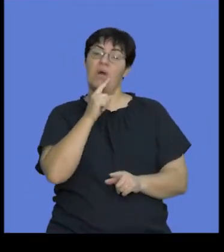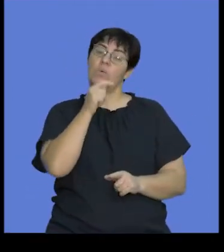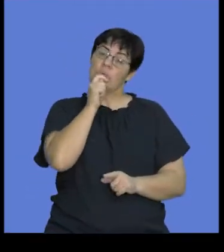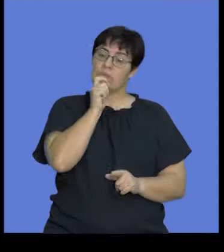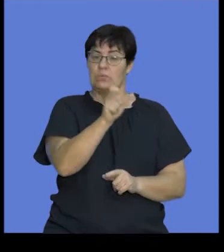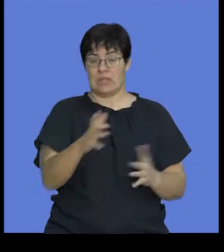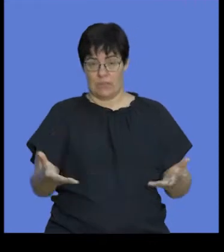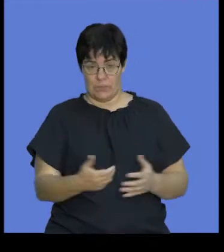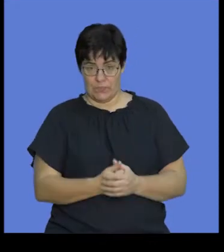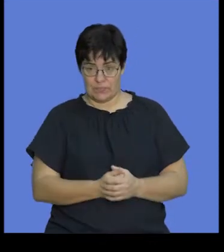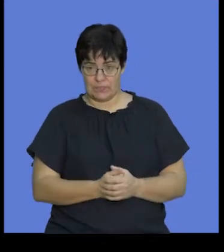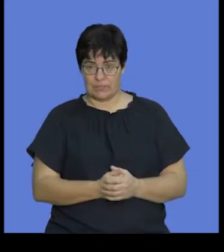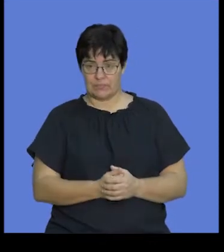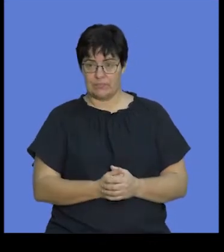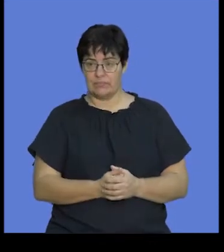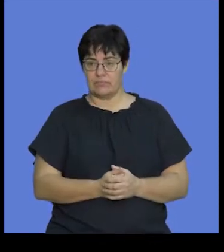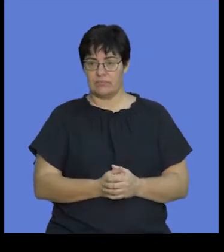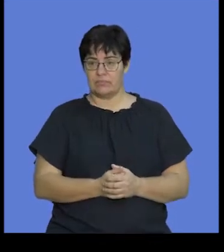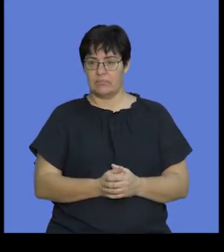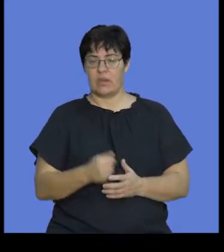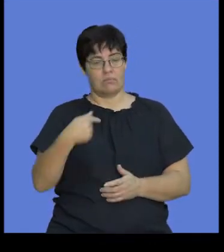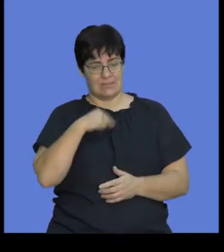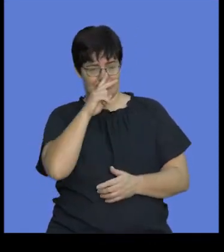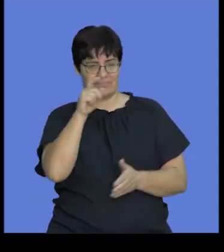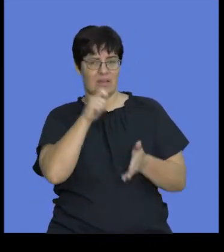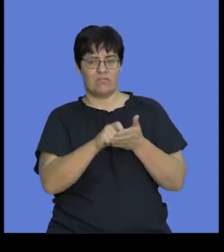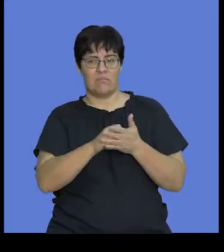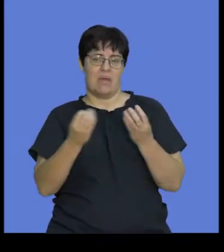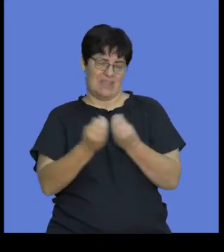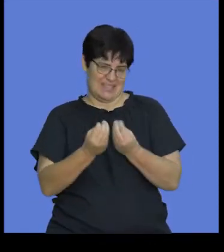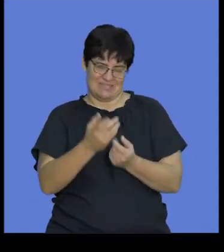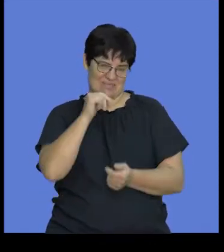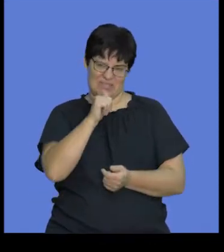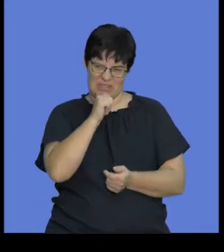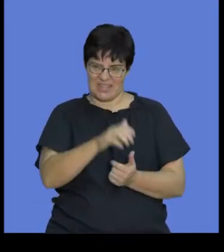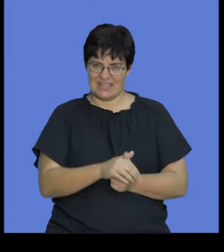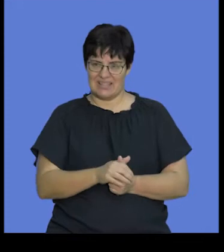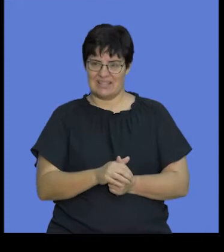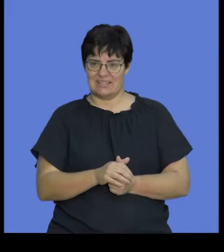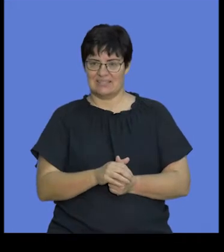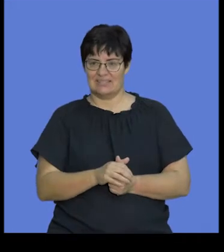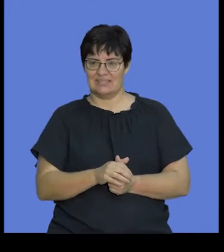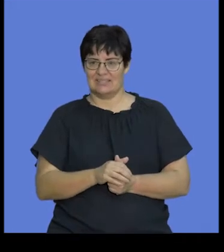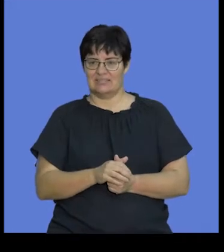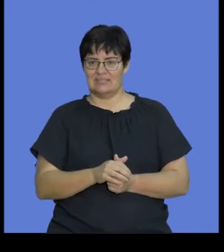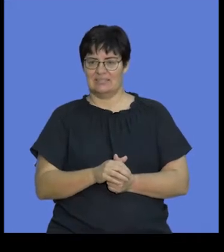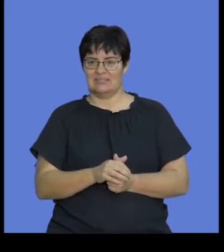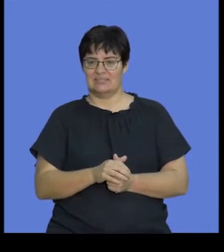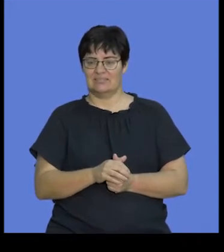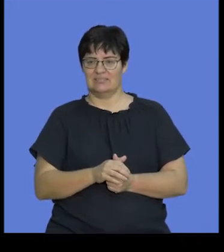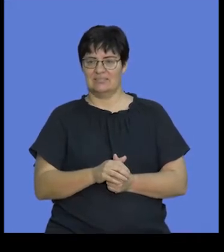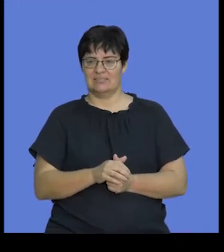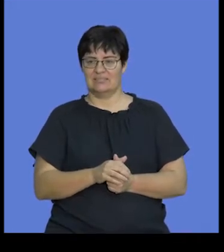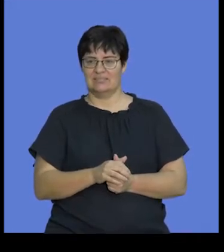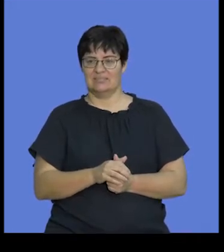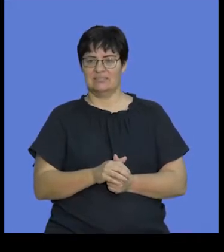me. All right. Oh, look, I've written over my stuff, but it's okay, we'll take that out. So let's take